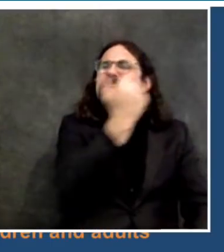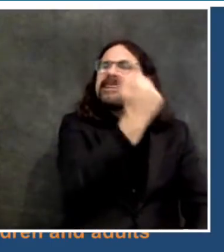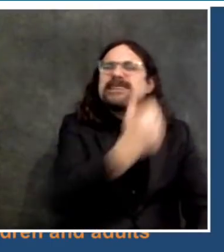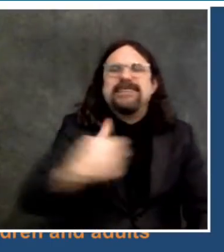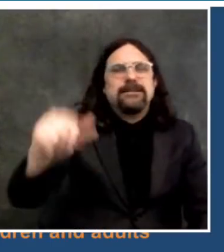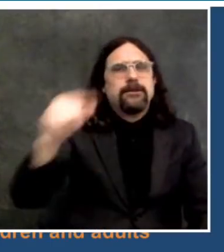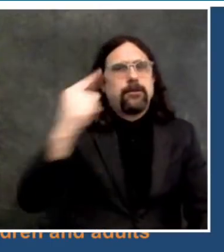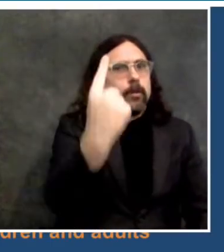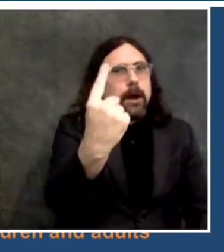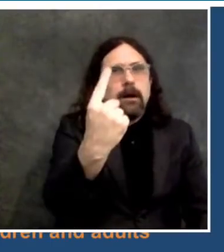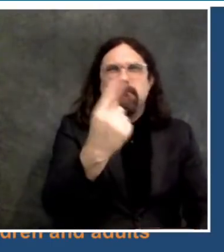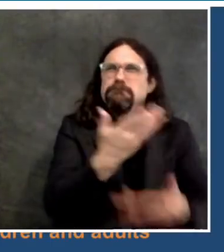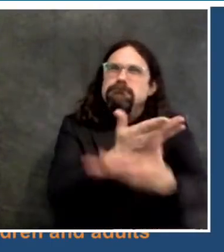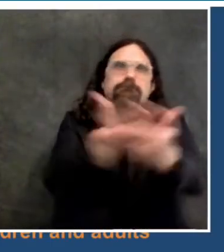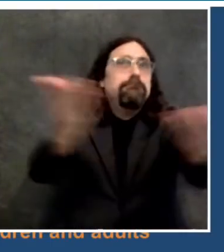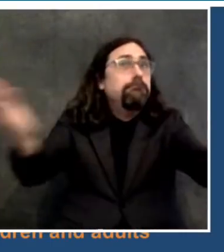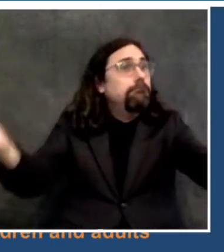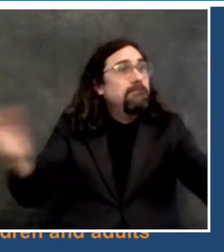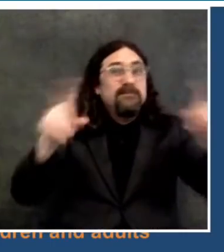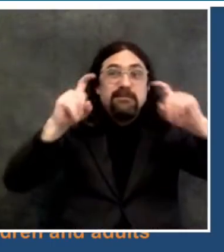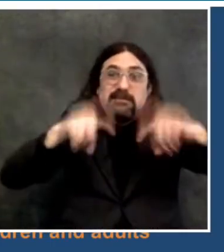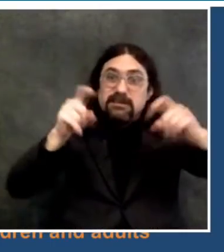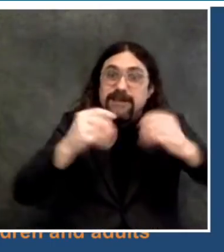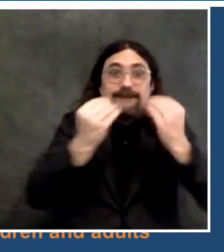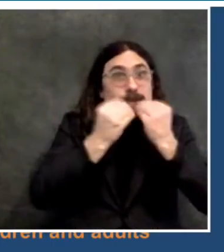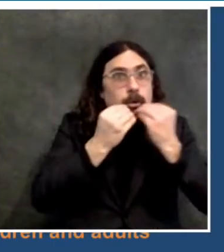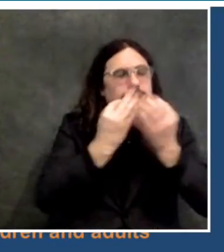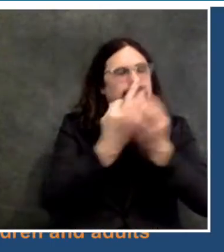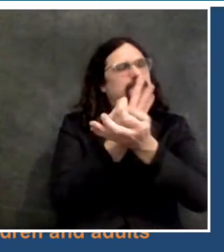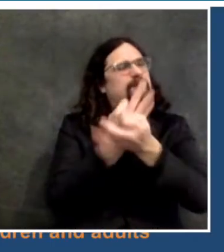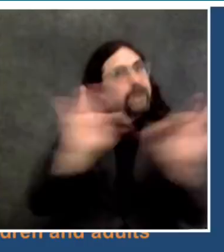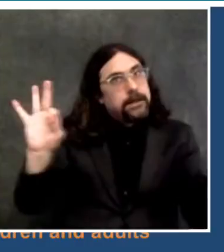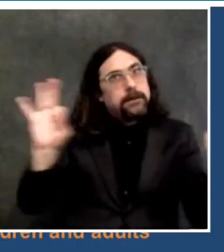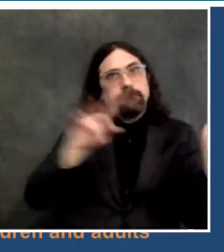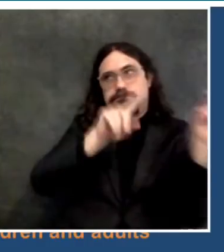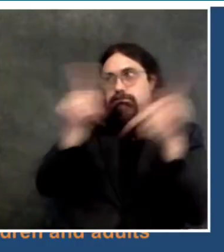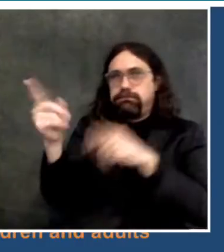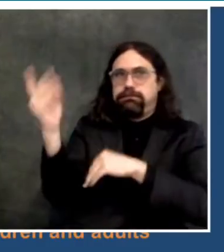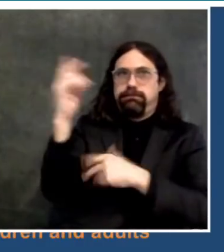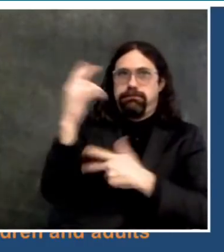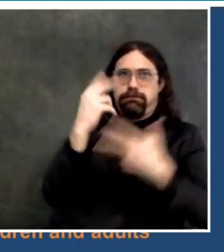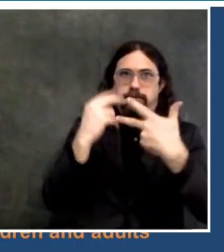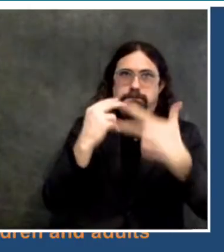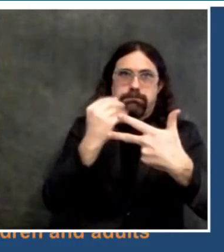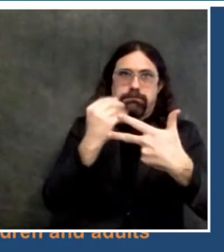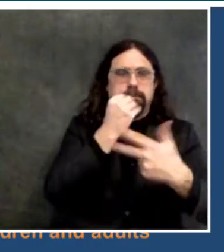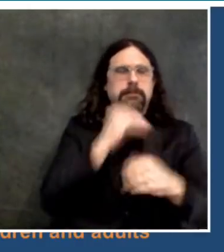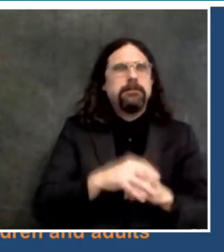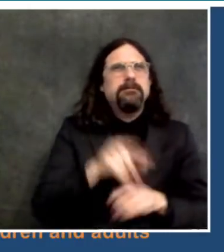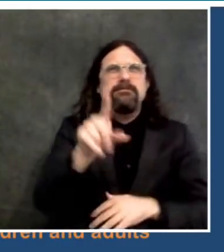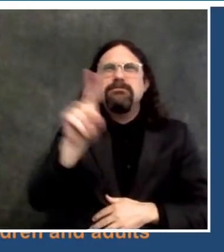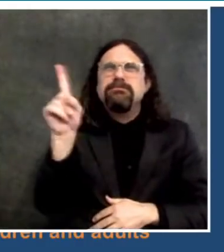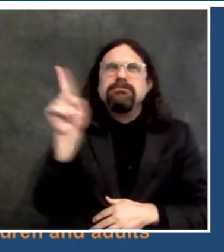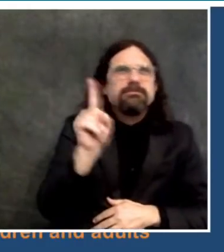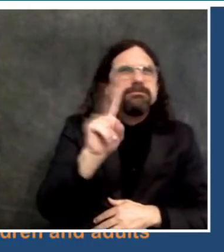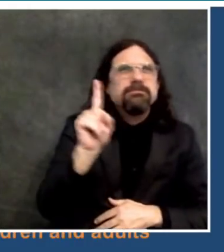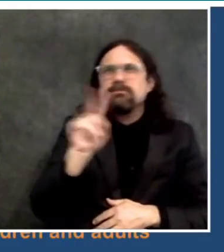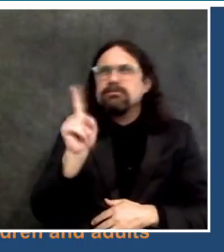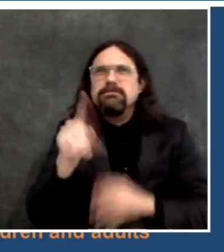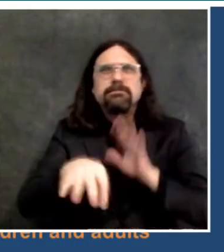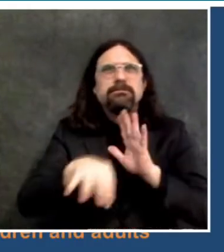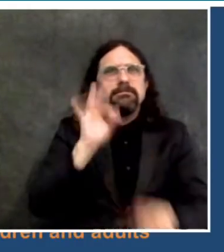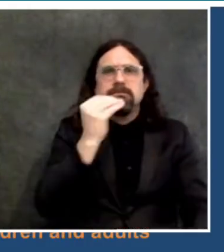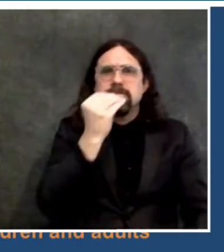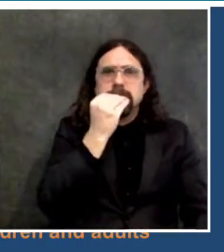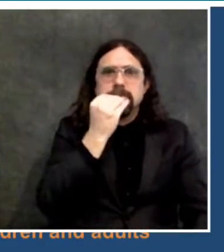get the sites. You can call 311 24 hours a day and get the sites. But we know people are hurting. We don't want